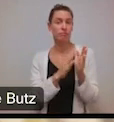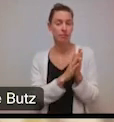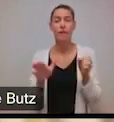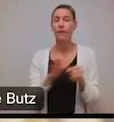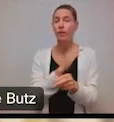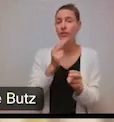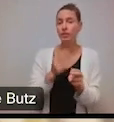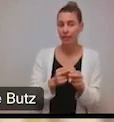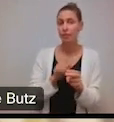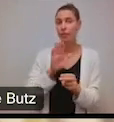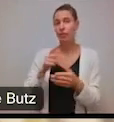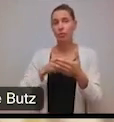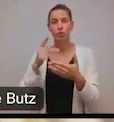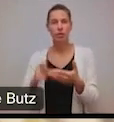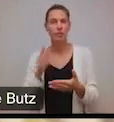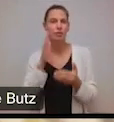identify you.